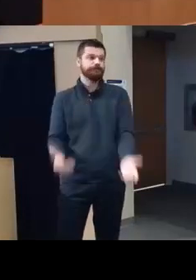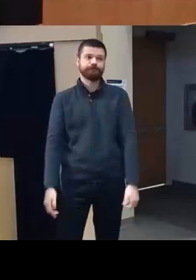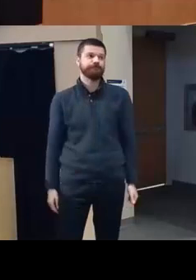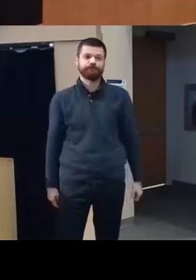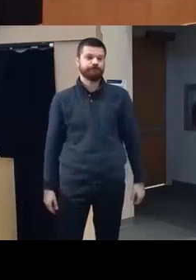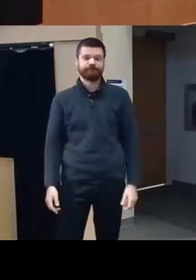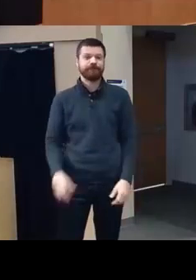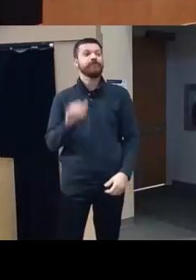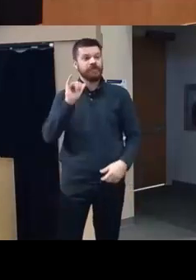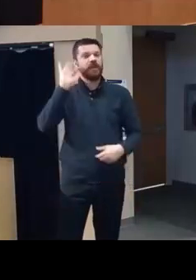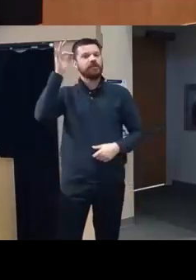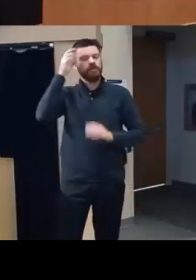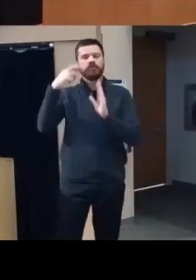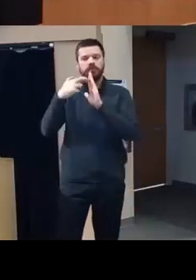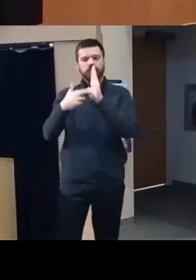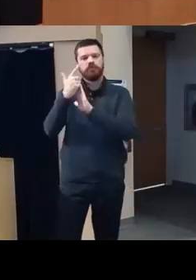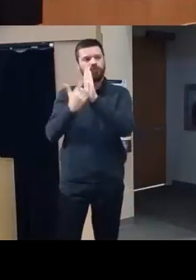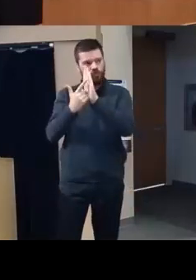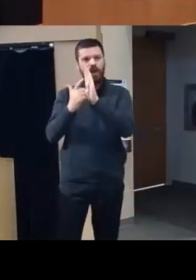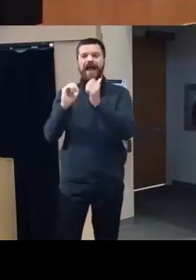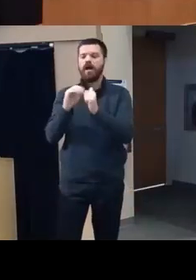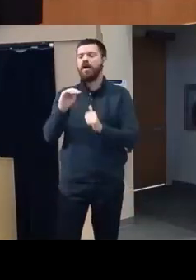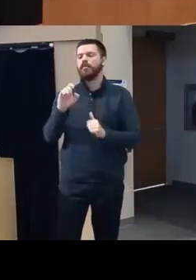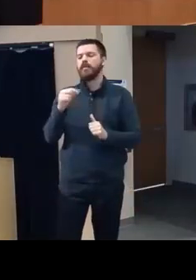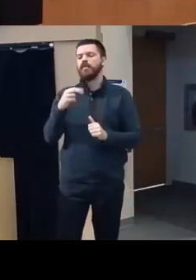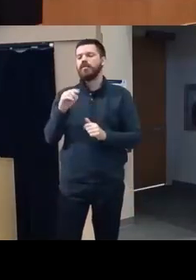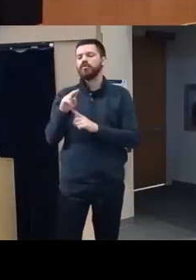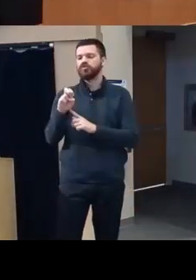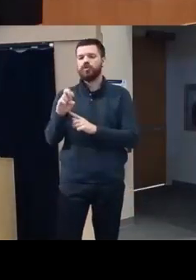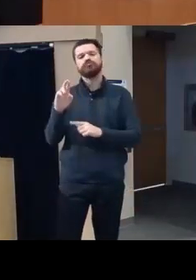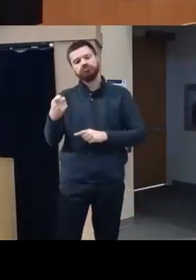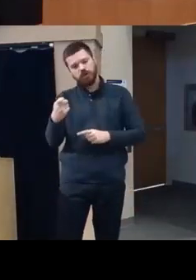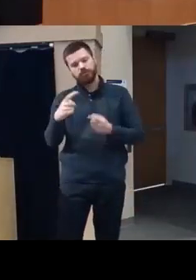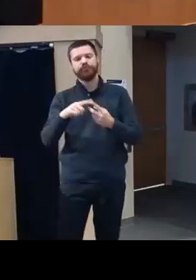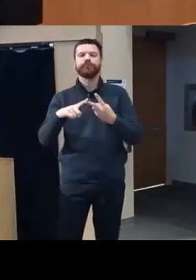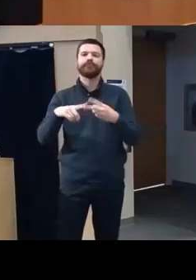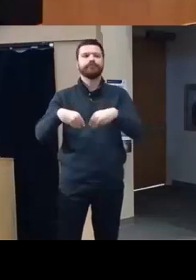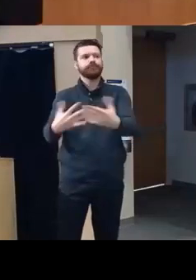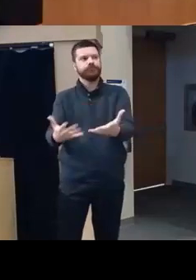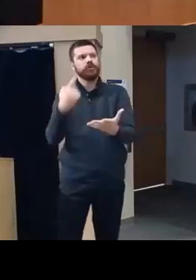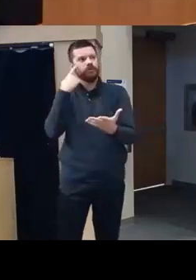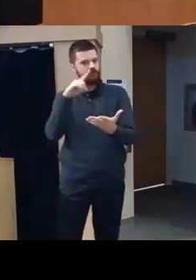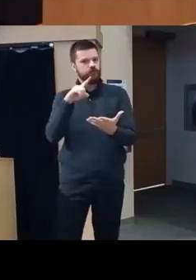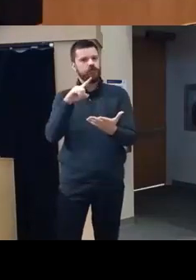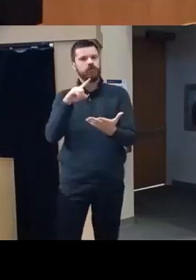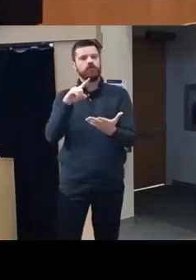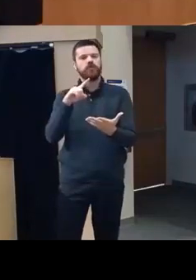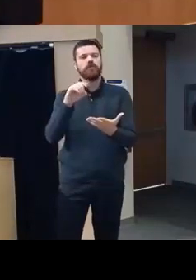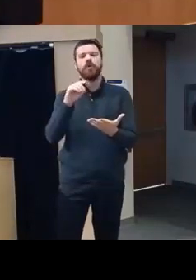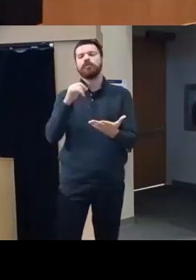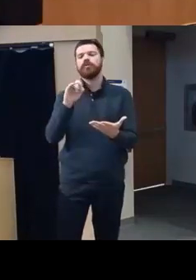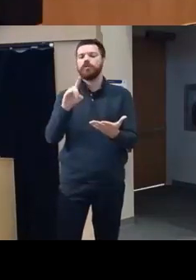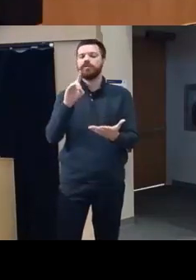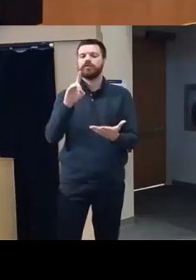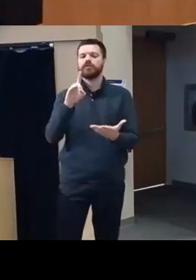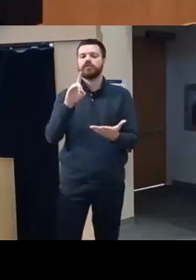this has to do with federal regulations related to how methadone is prescribed and administered for opioid use disorder, including the need to